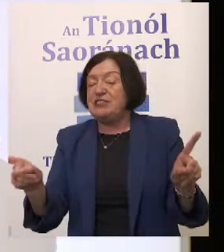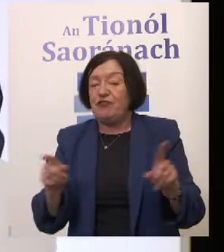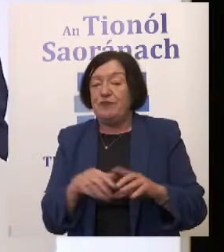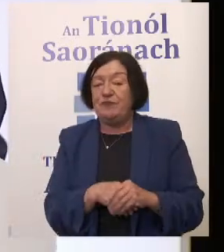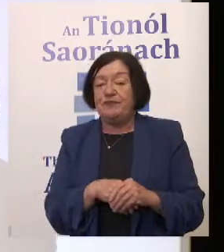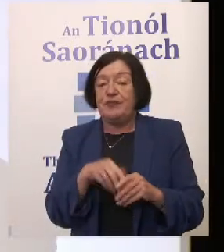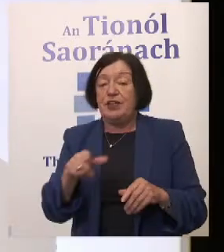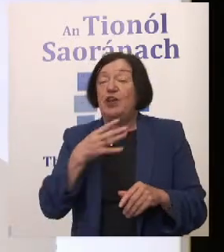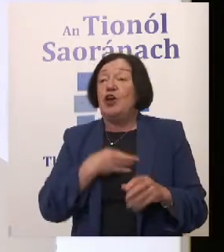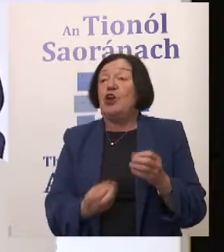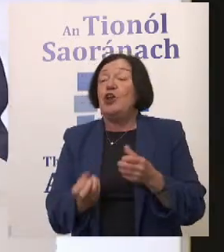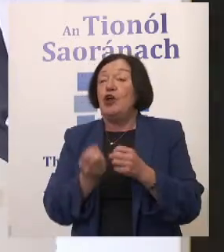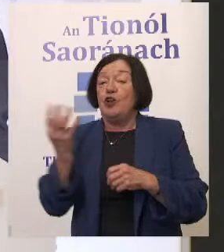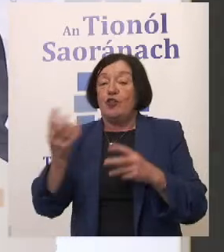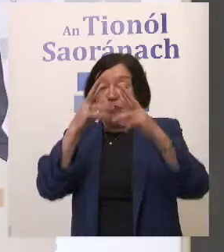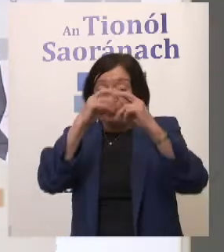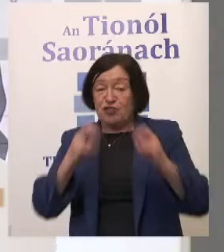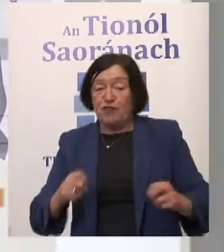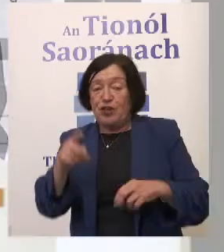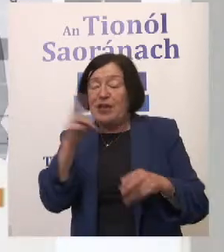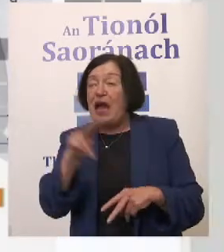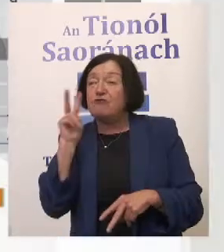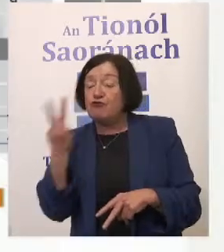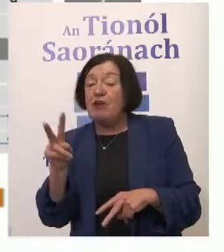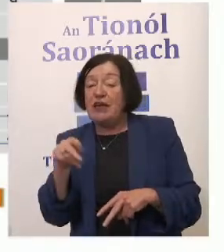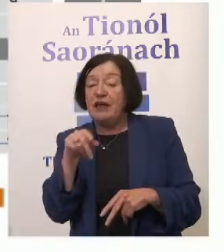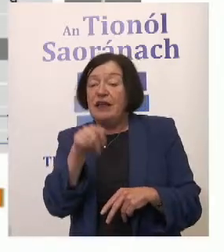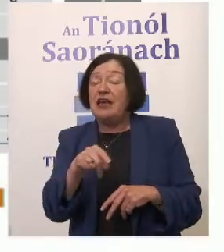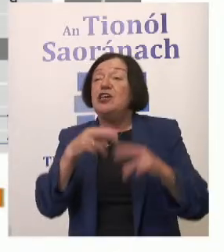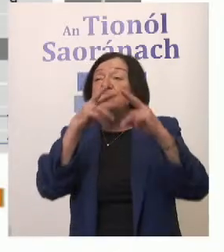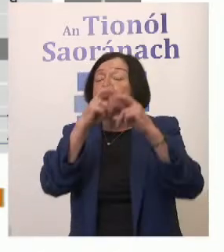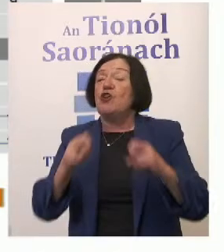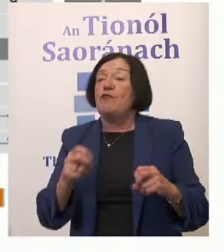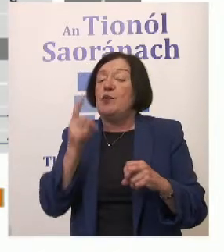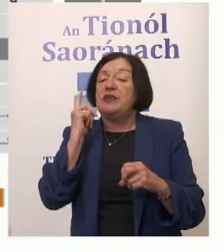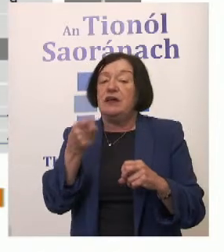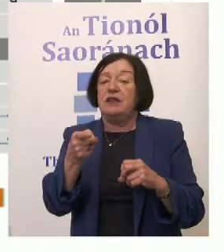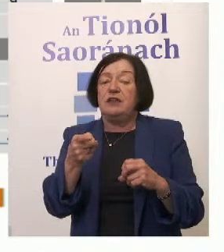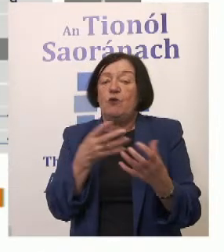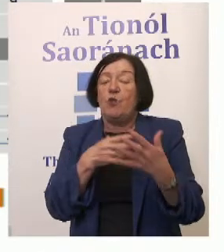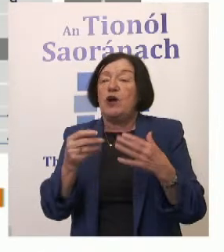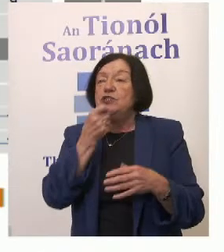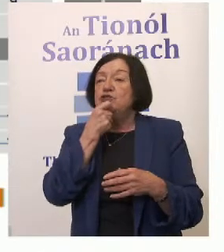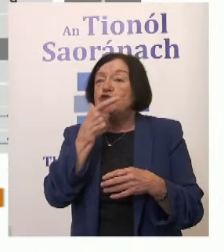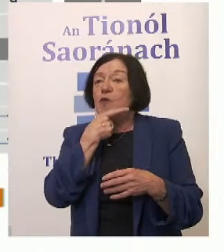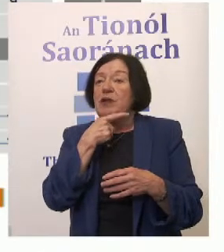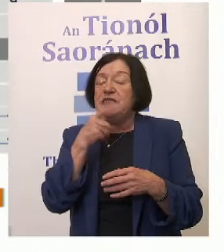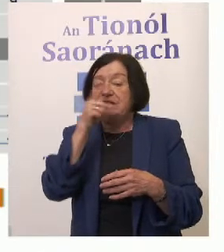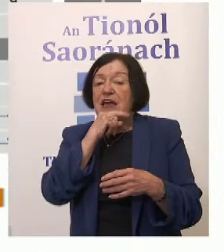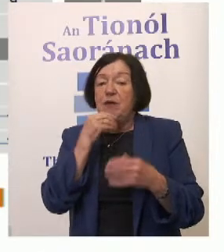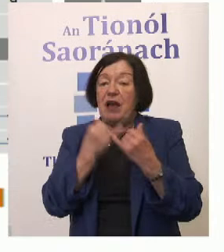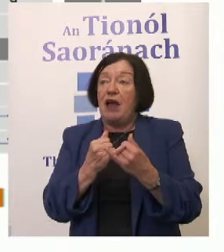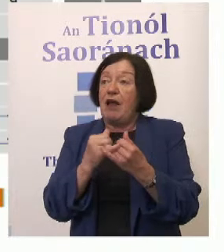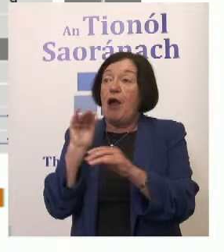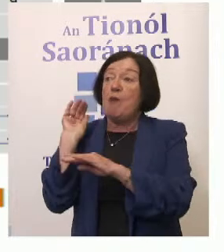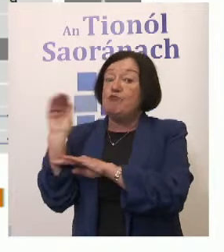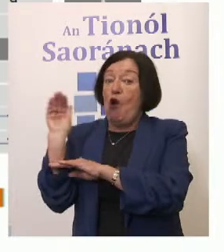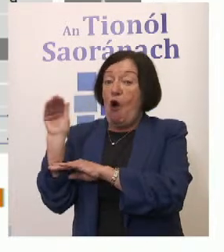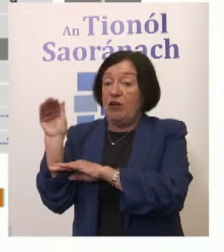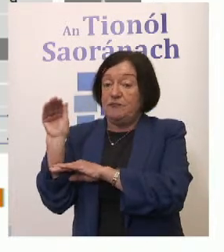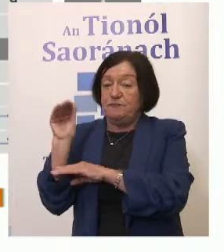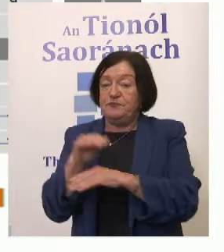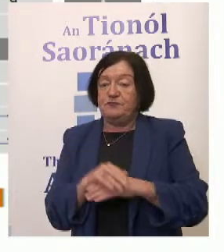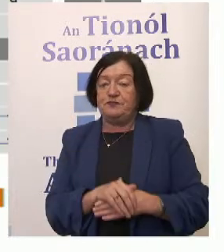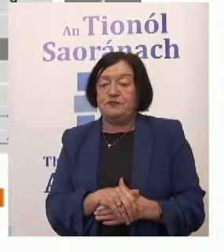This is just another survey. You can't read it, and that's deliberate. It's a survey we did of what Dublin's reputation is abroad.